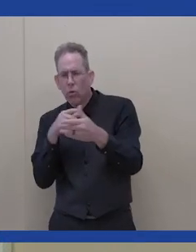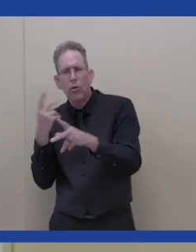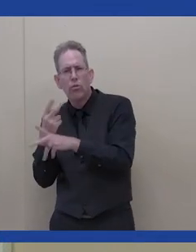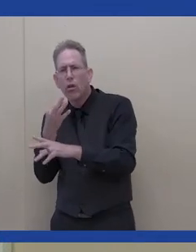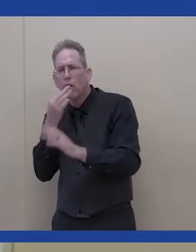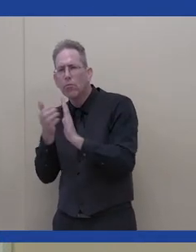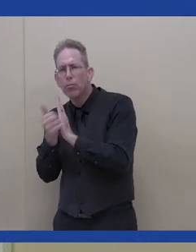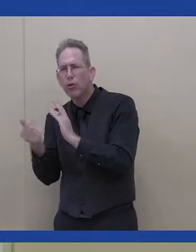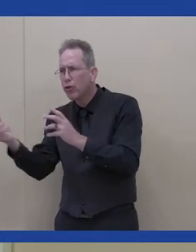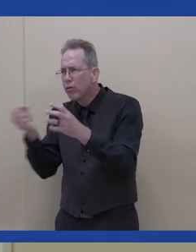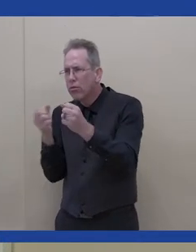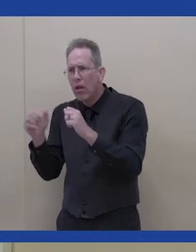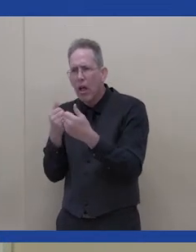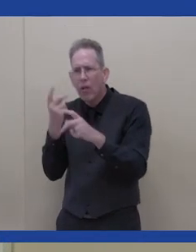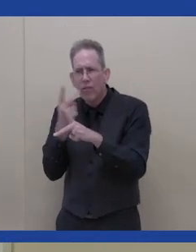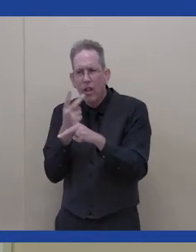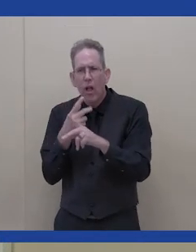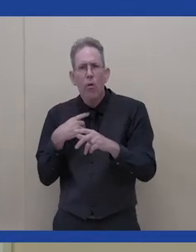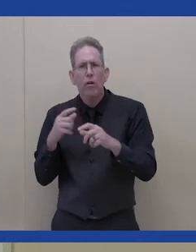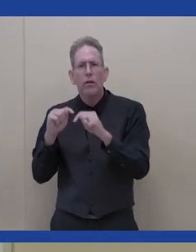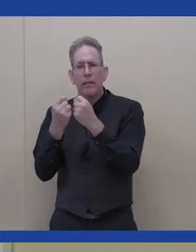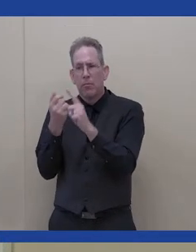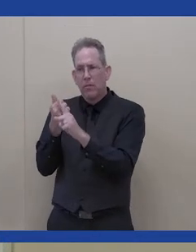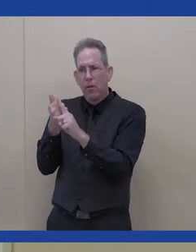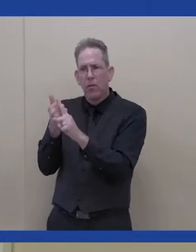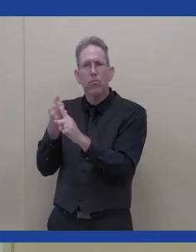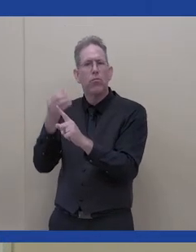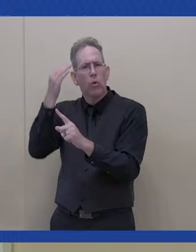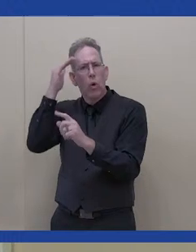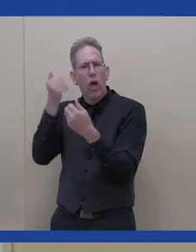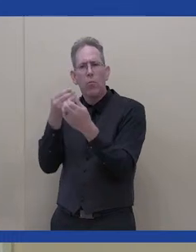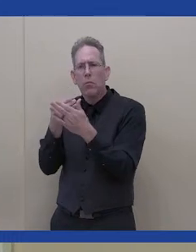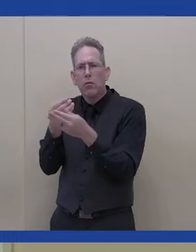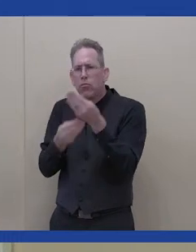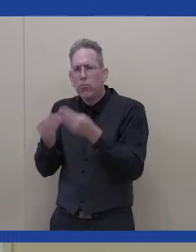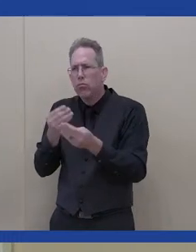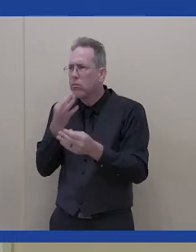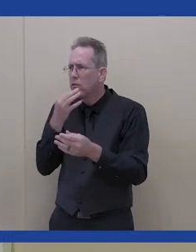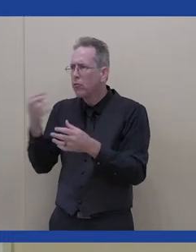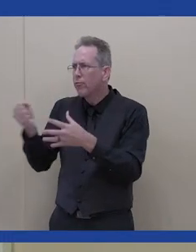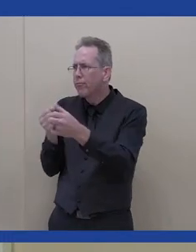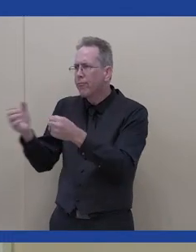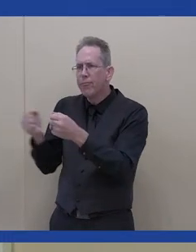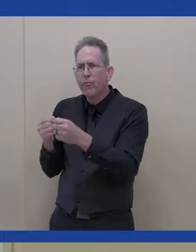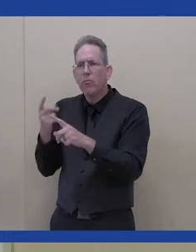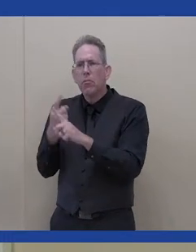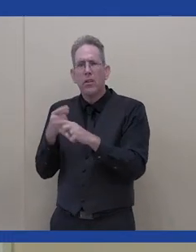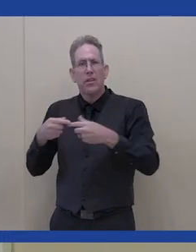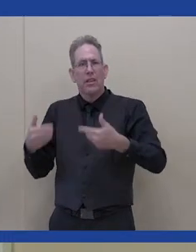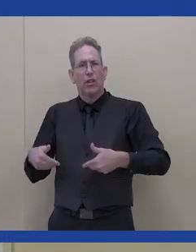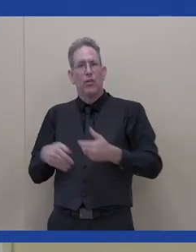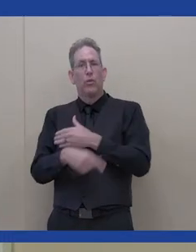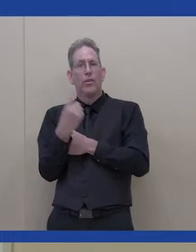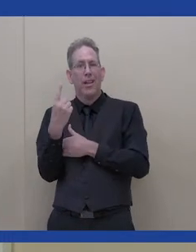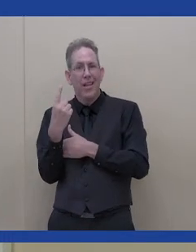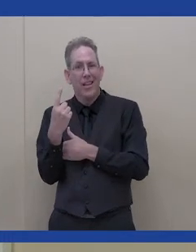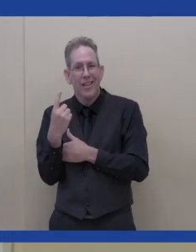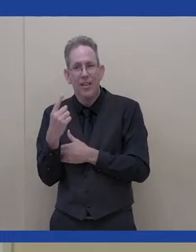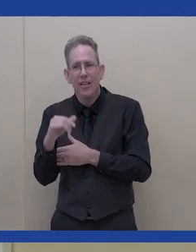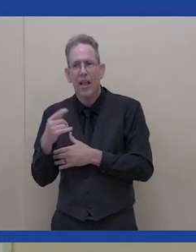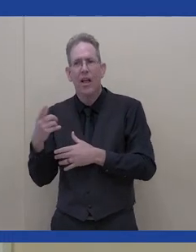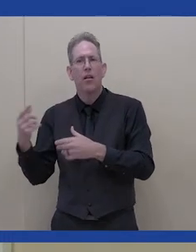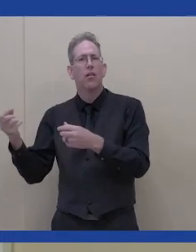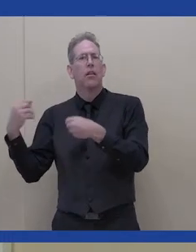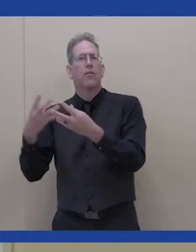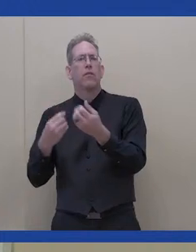deep financial and budgetary experience, including former elected city leaders, some who are in this room, soon to be announced, to support me in developing